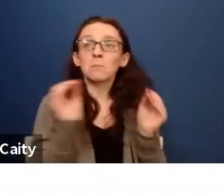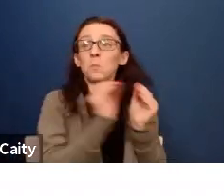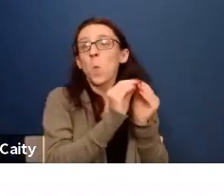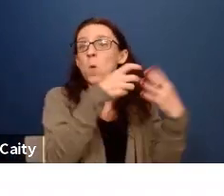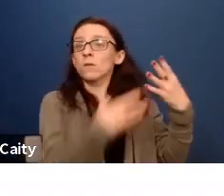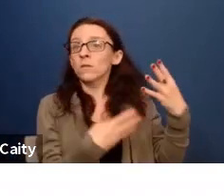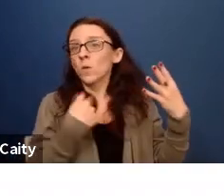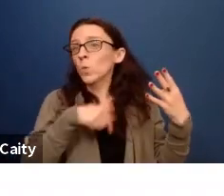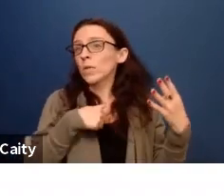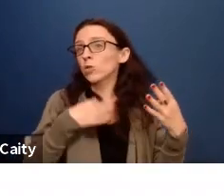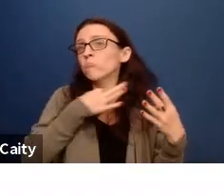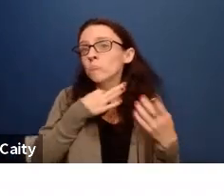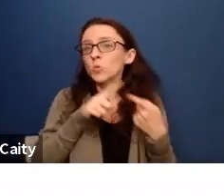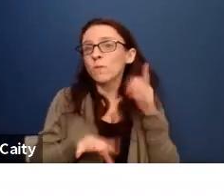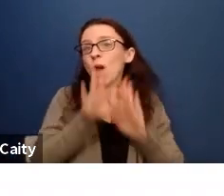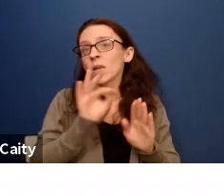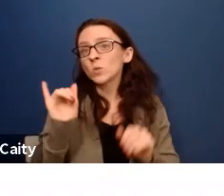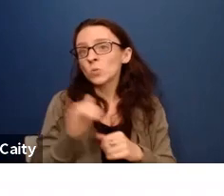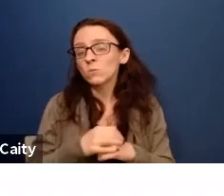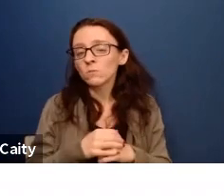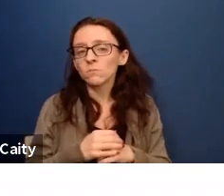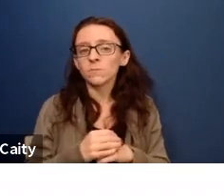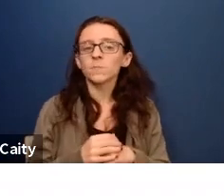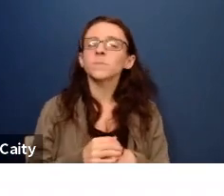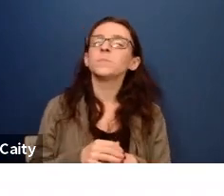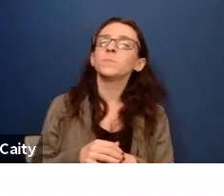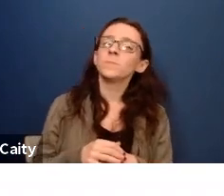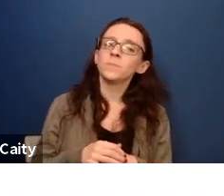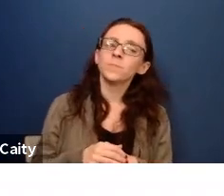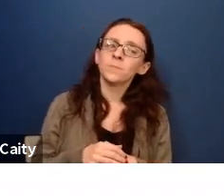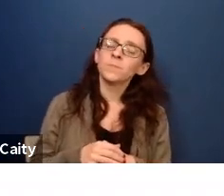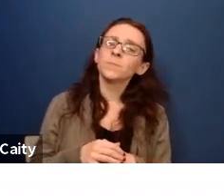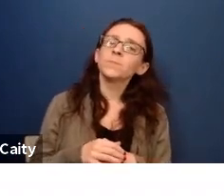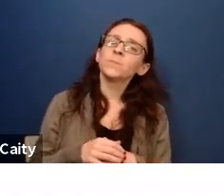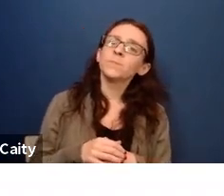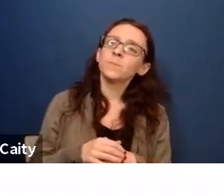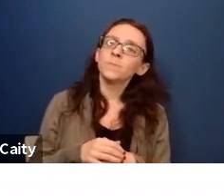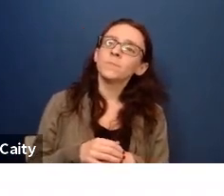at. And you would be